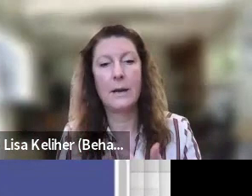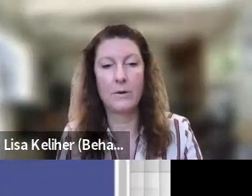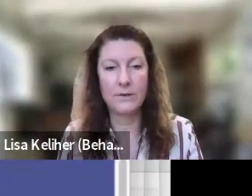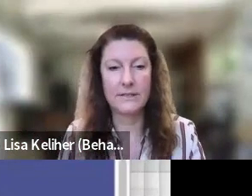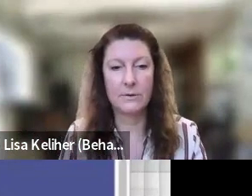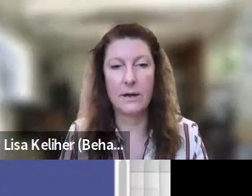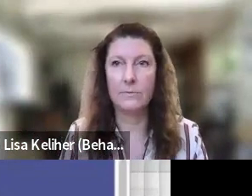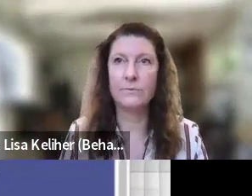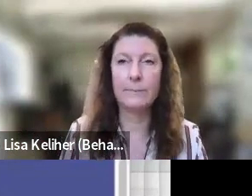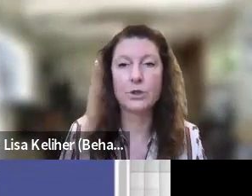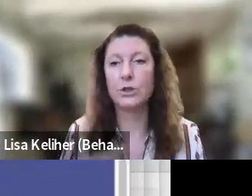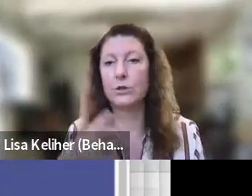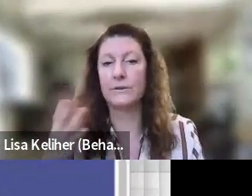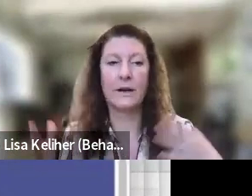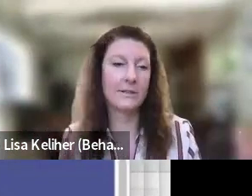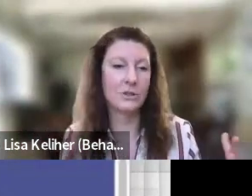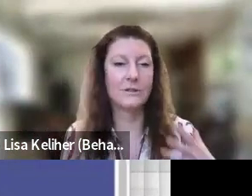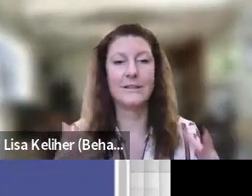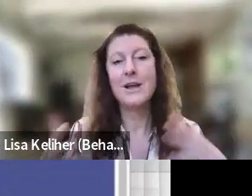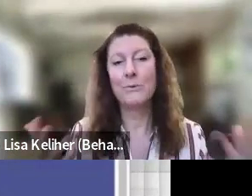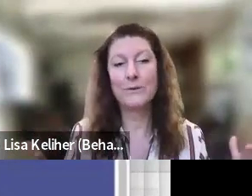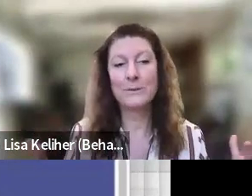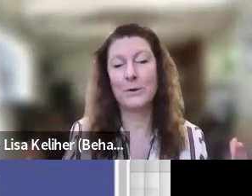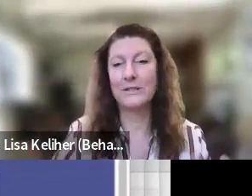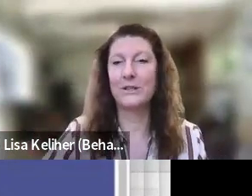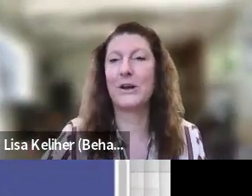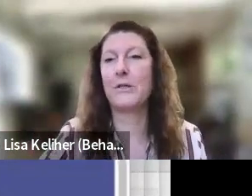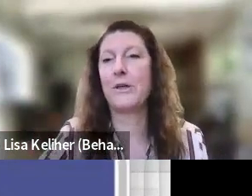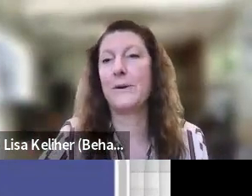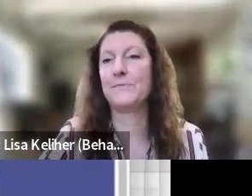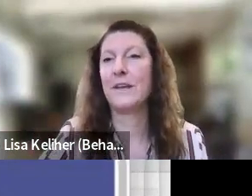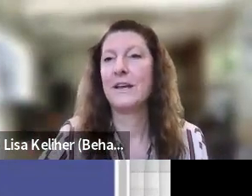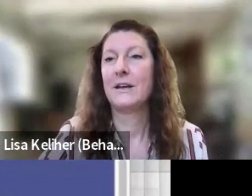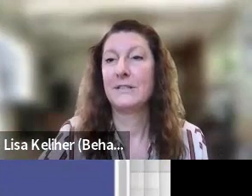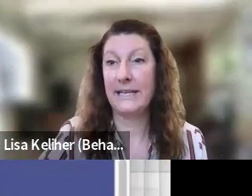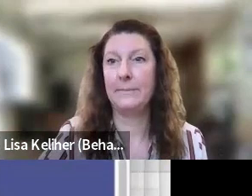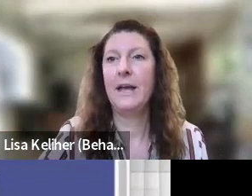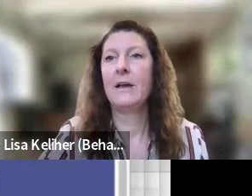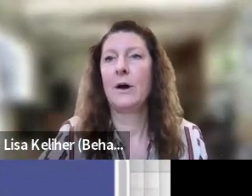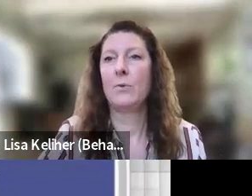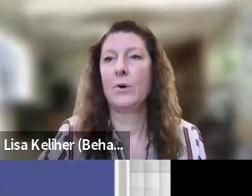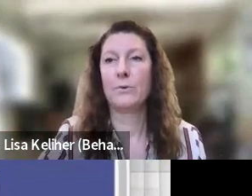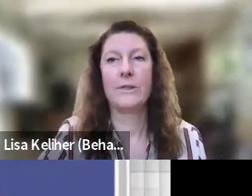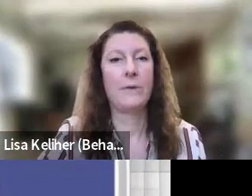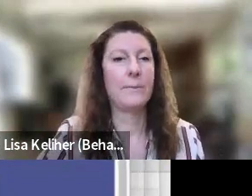appointments, about recent temperature and oxygen, and whatever is important to your health team will come through in that